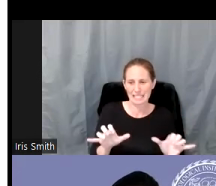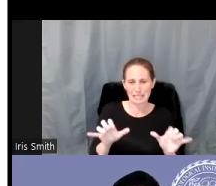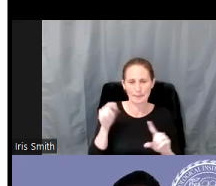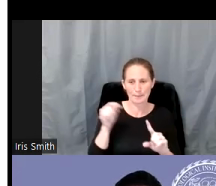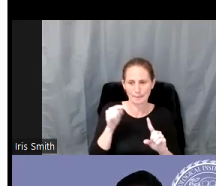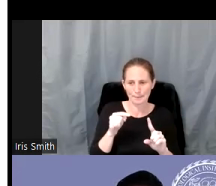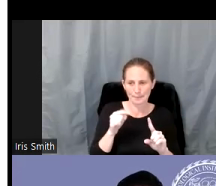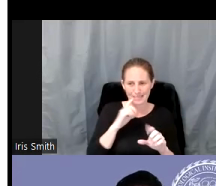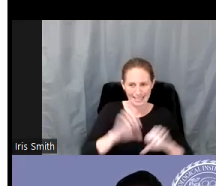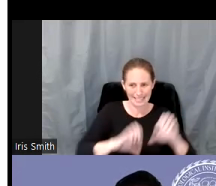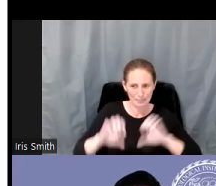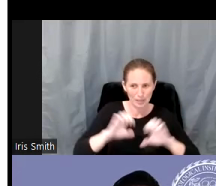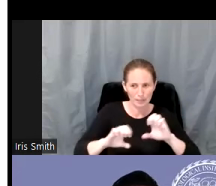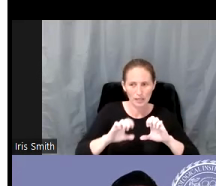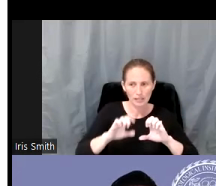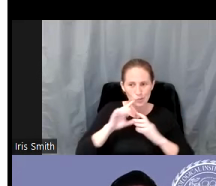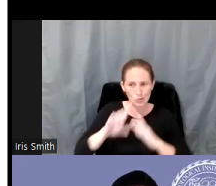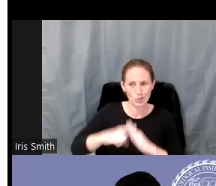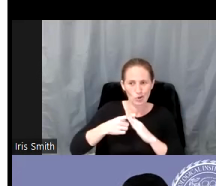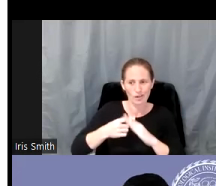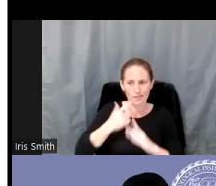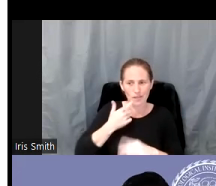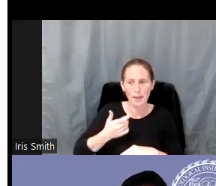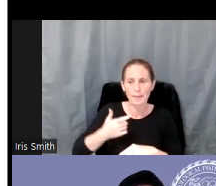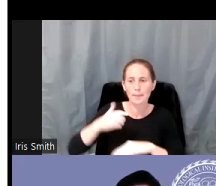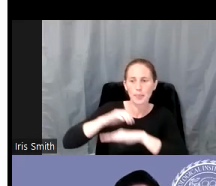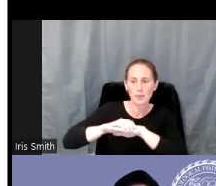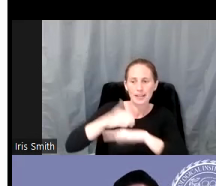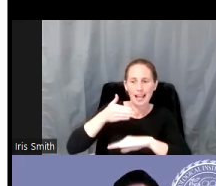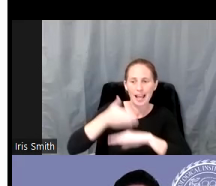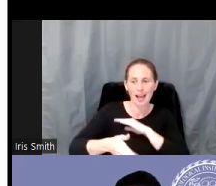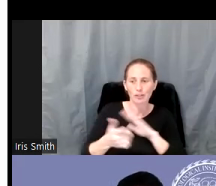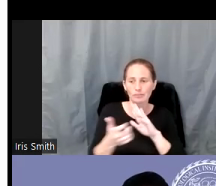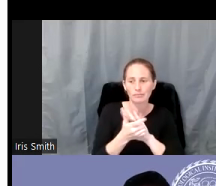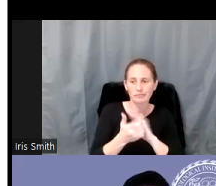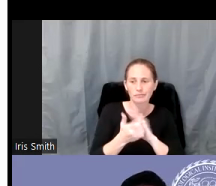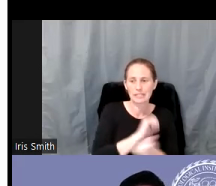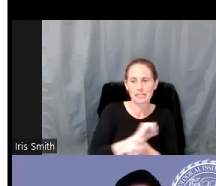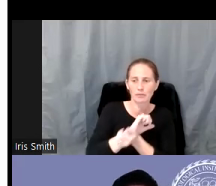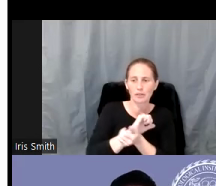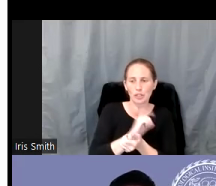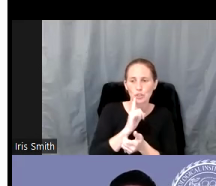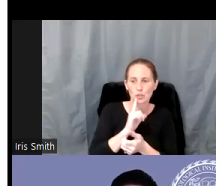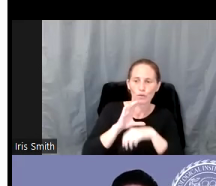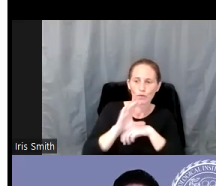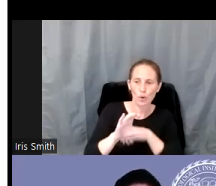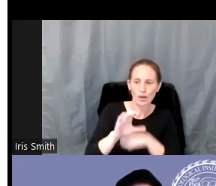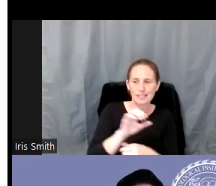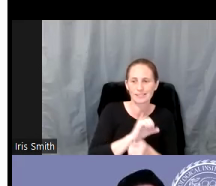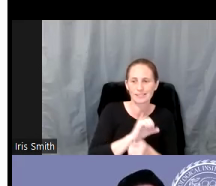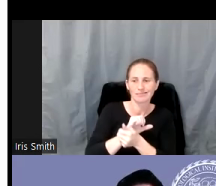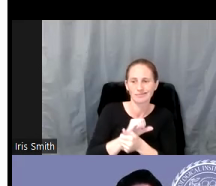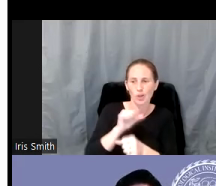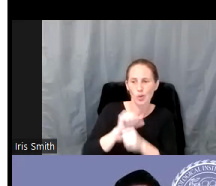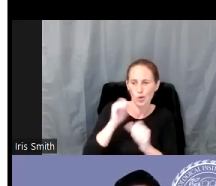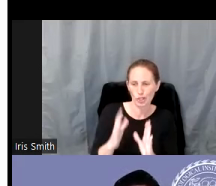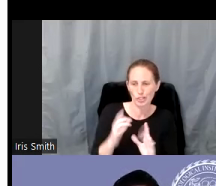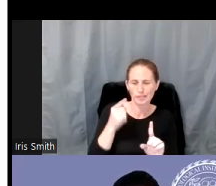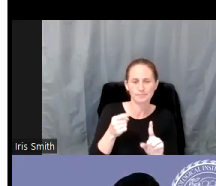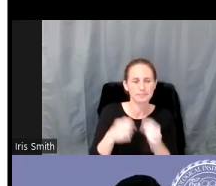great experiment was undertaken by the British after the abolition in slavery to replace enslaved people with indentured laborers.